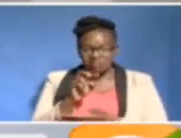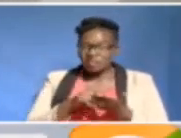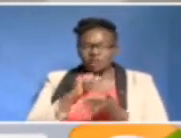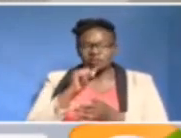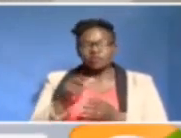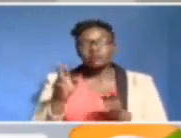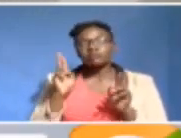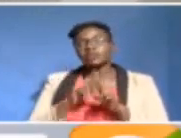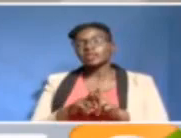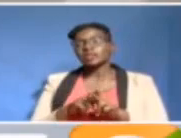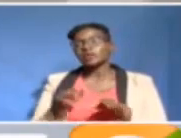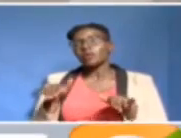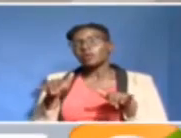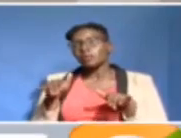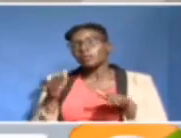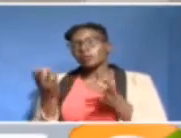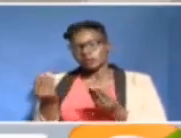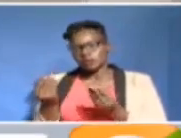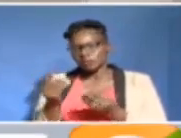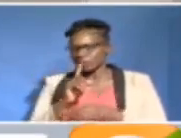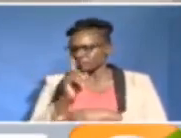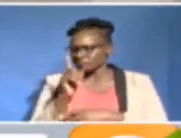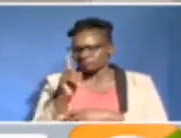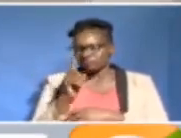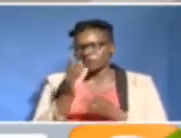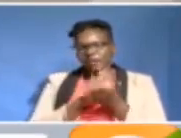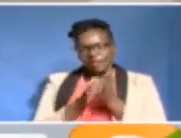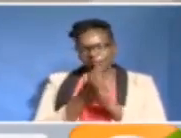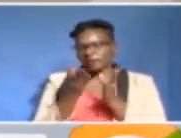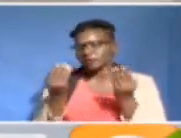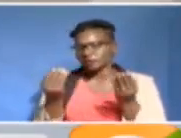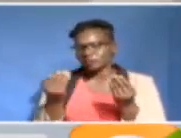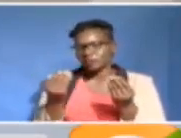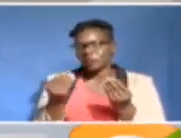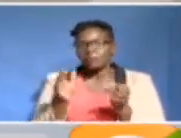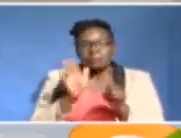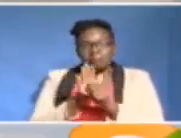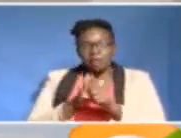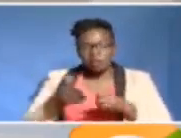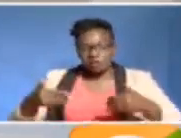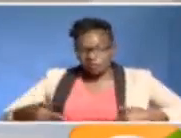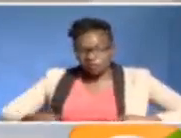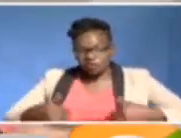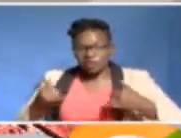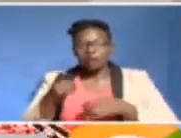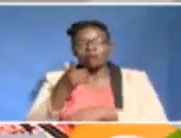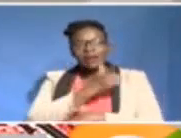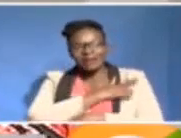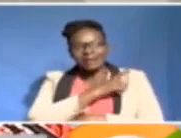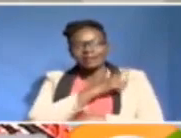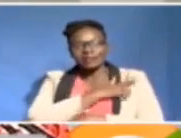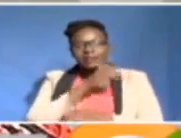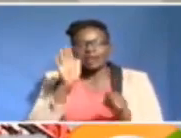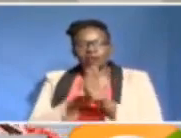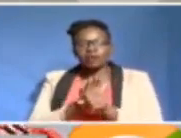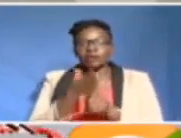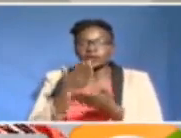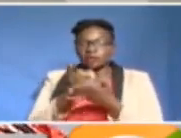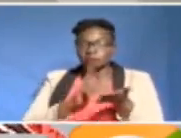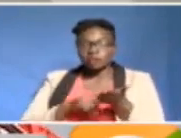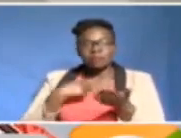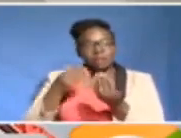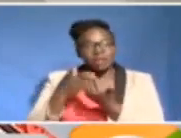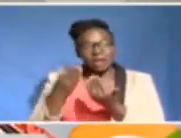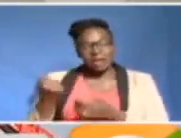come easy. Nothing comes easy. A lot of youths nowadays, they are so lazy, because I've housed a few girls in my house, she